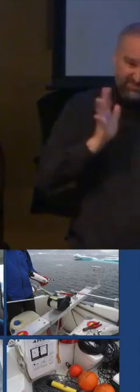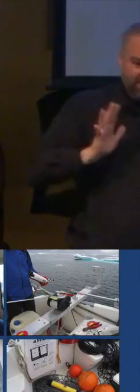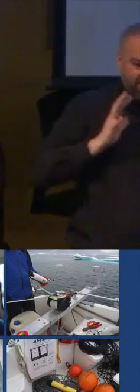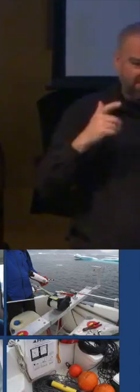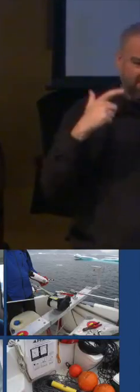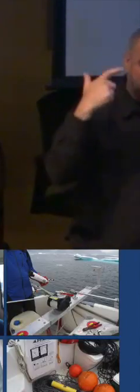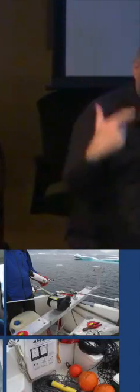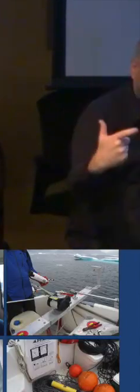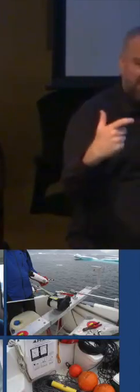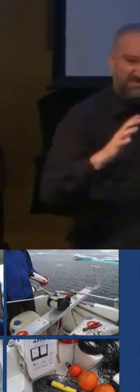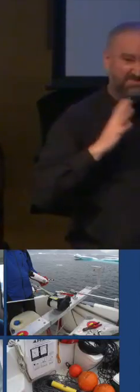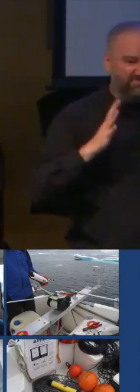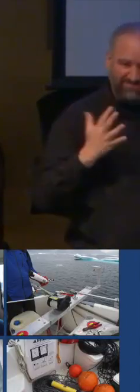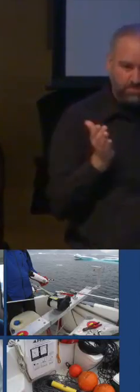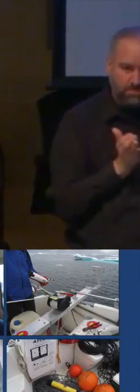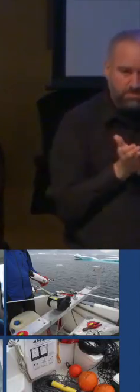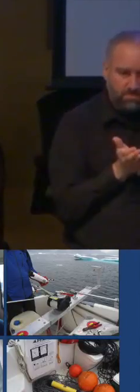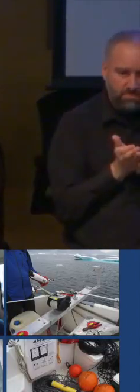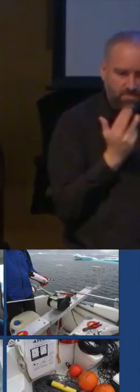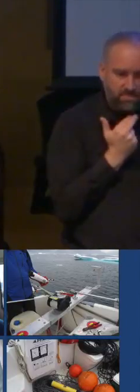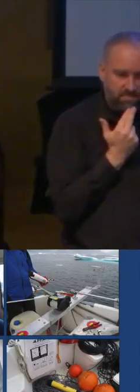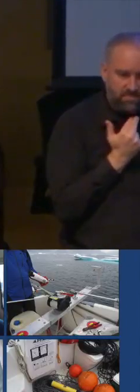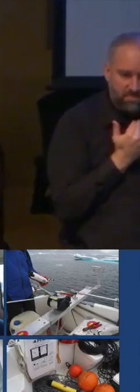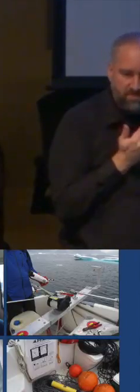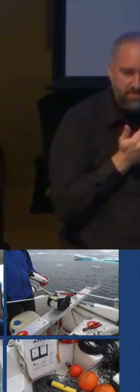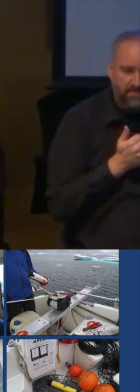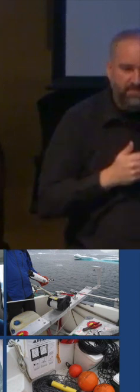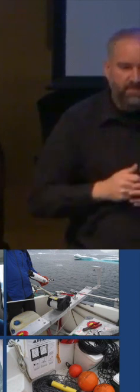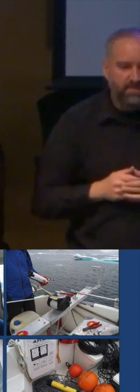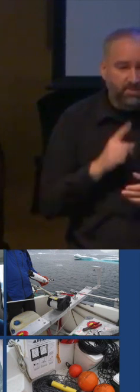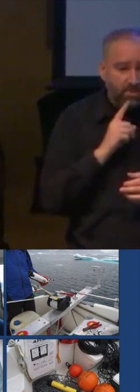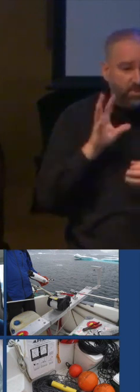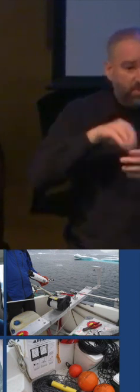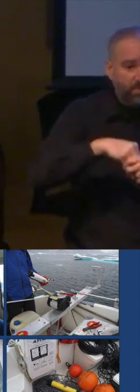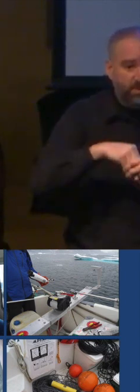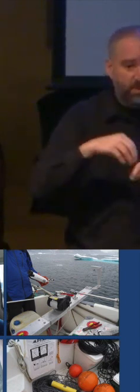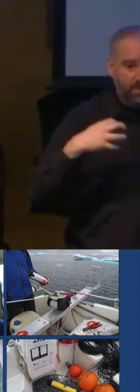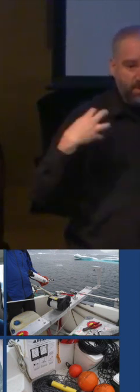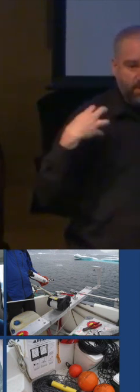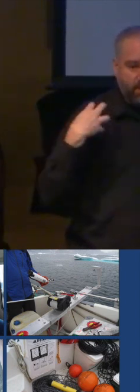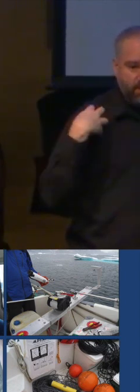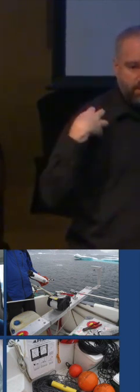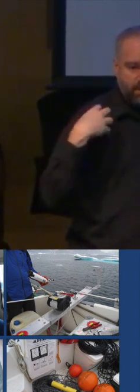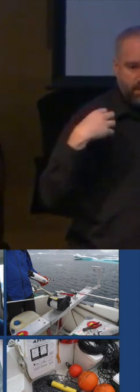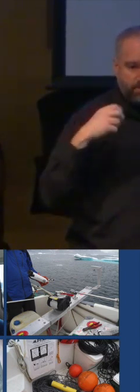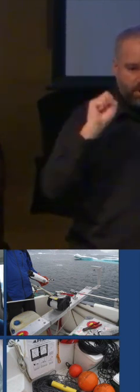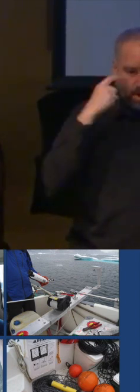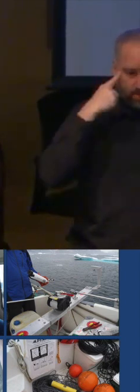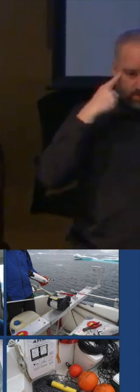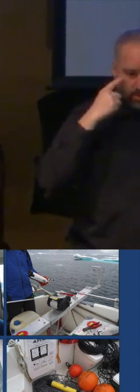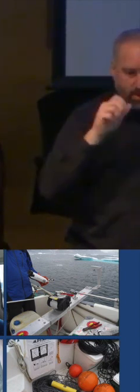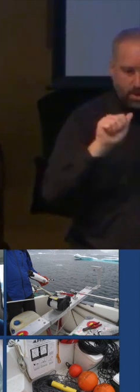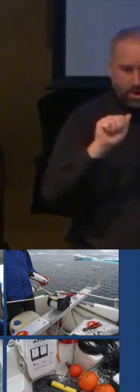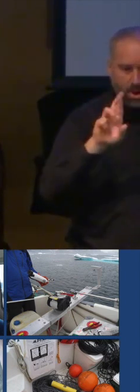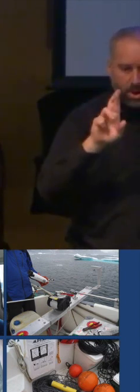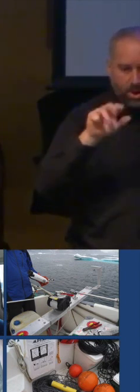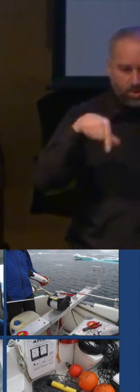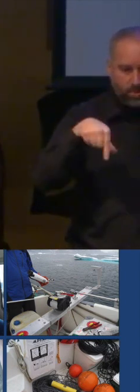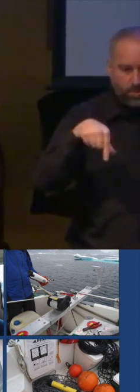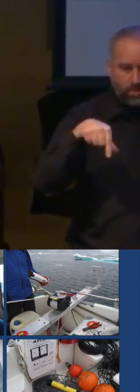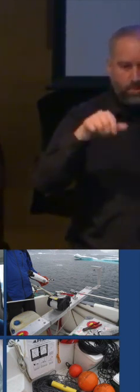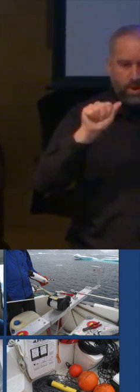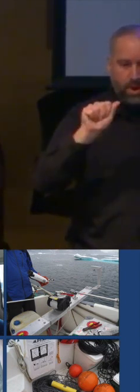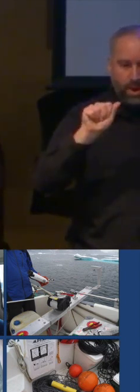a captain and owner. His name is Akelu Jorgensen, and he's local to this community, which in